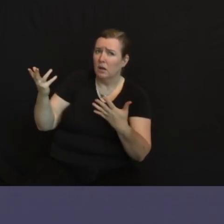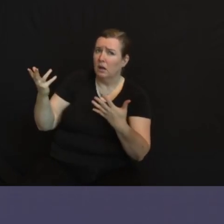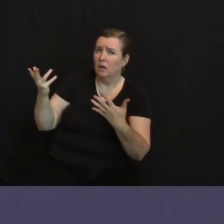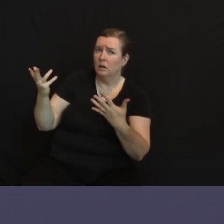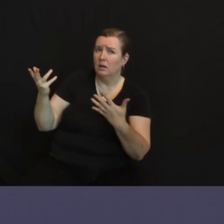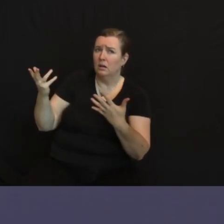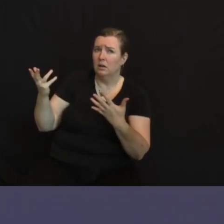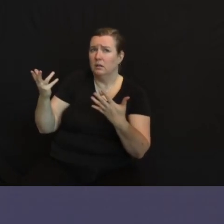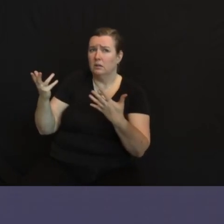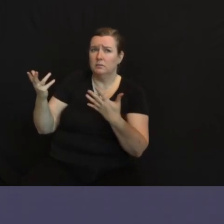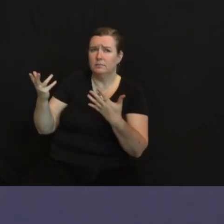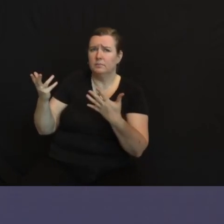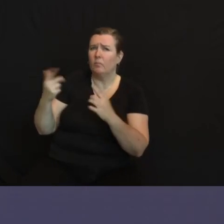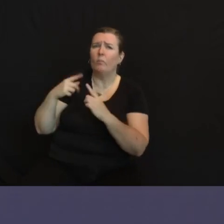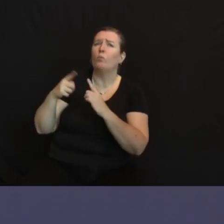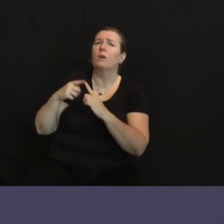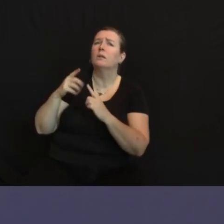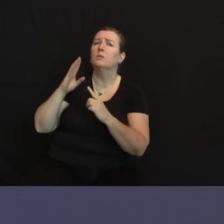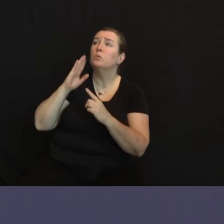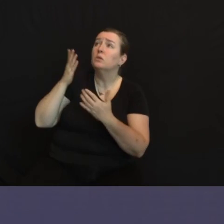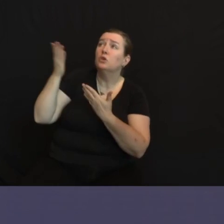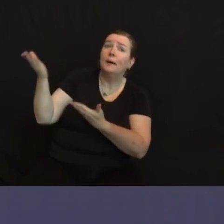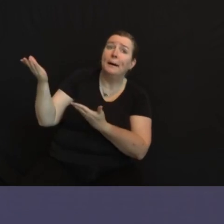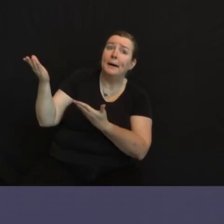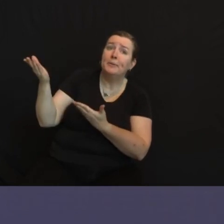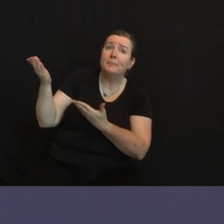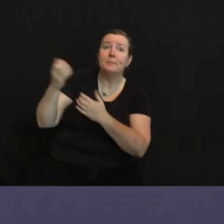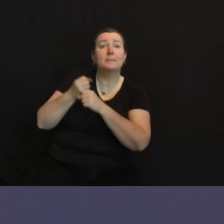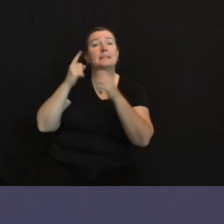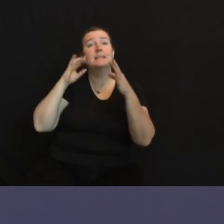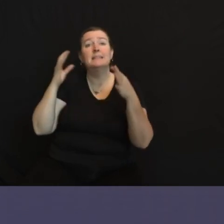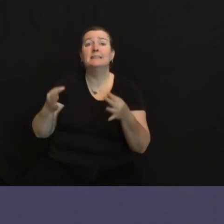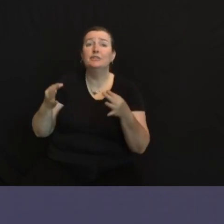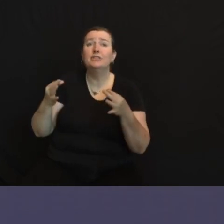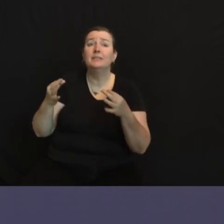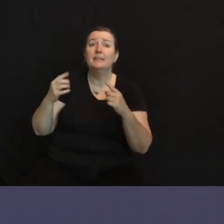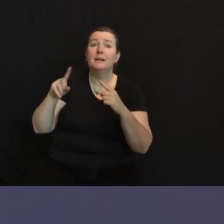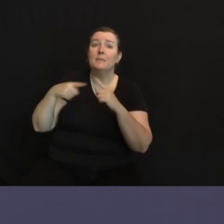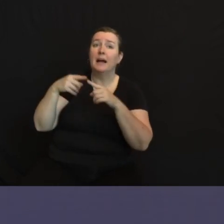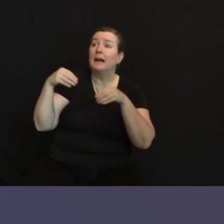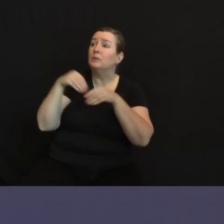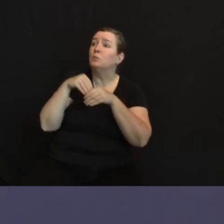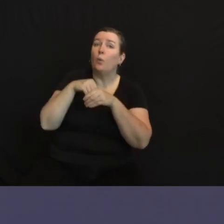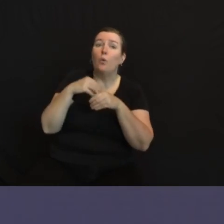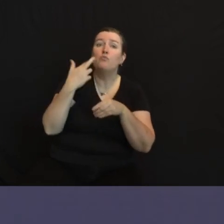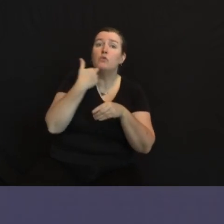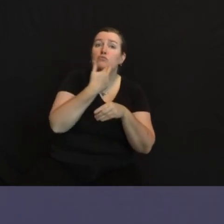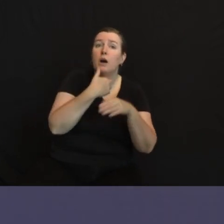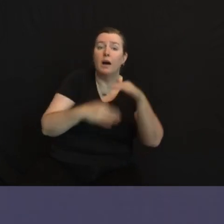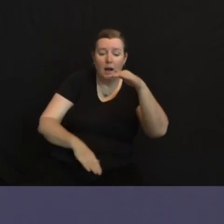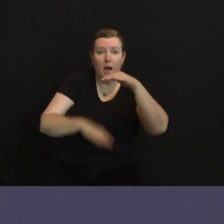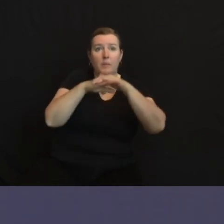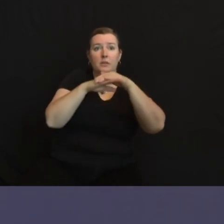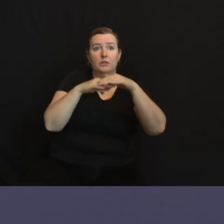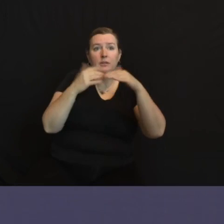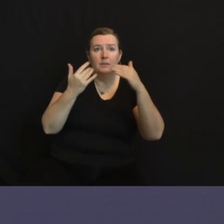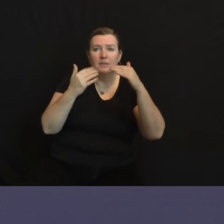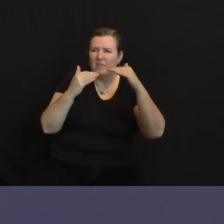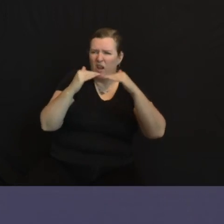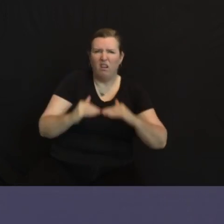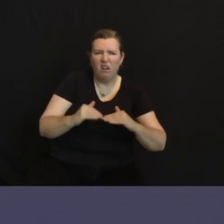thresholds for triggering a reversal of indoor gatherings and other opening up guidelines? And finally, do you have any worries about hospital capacity or supplies